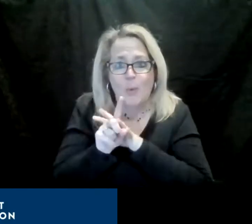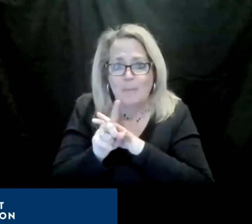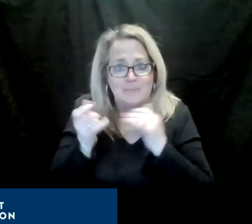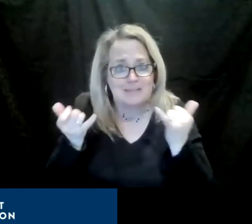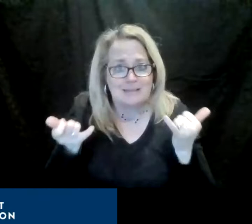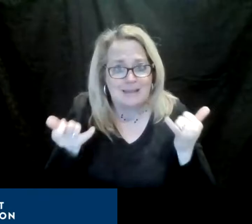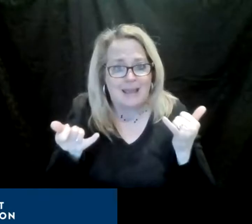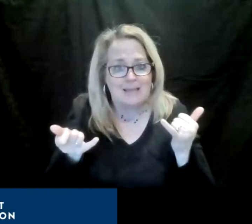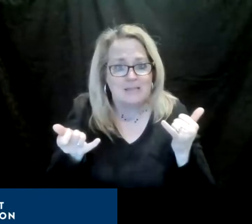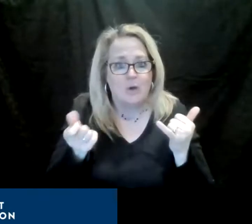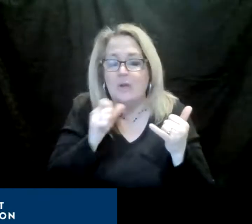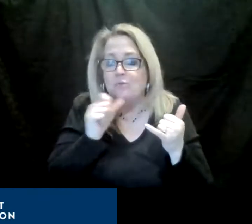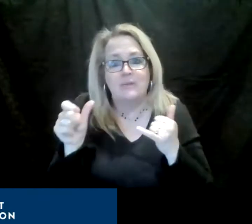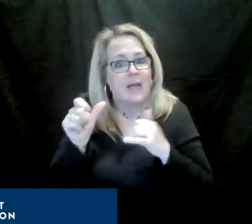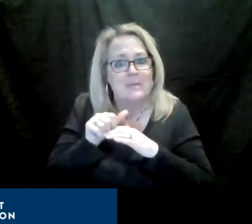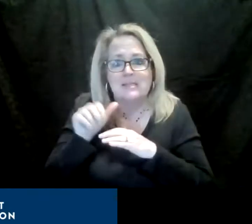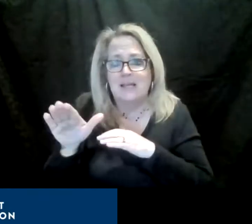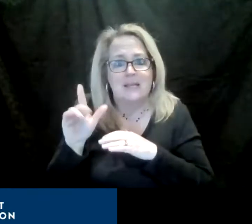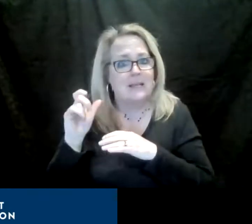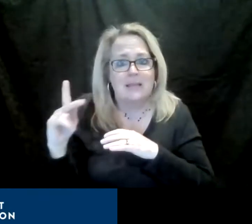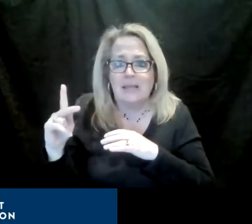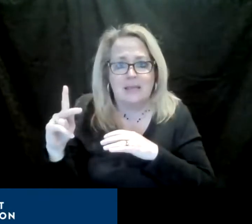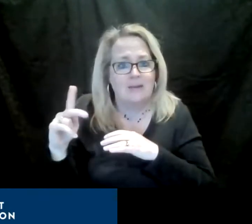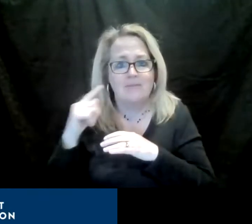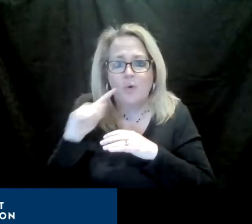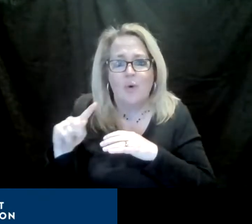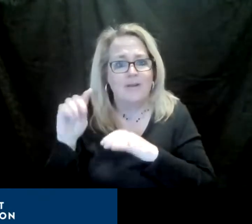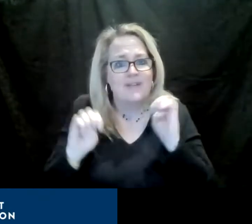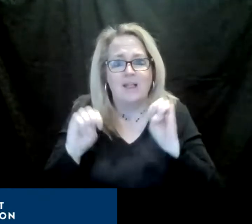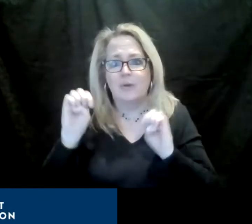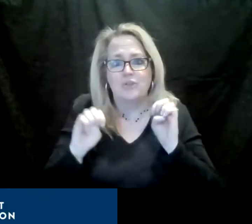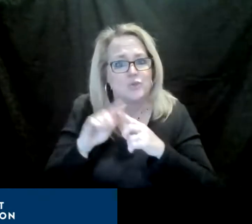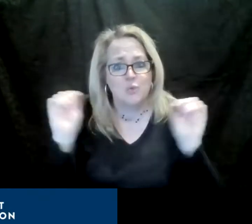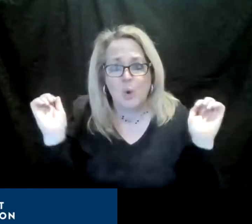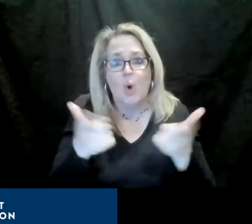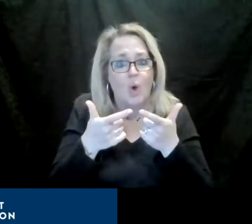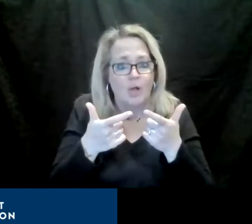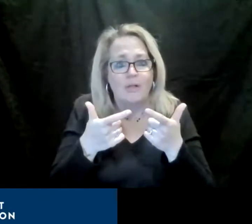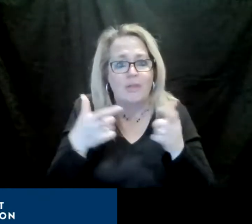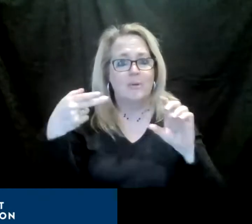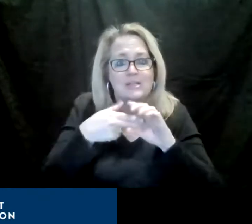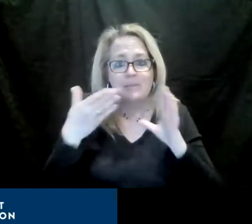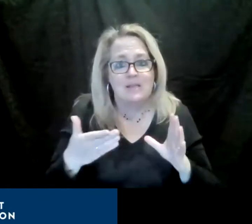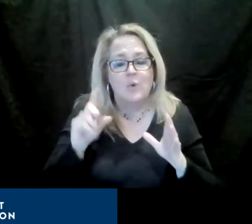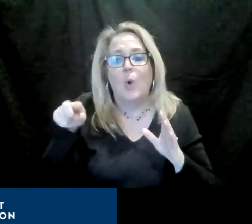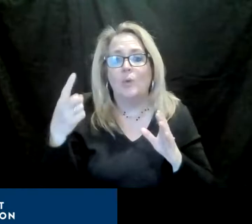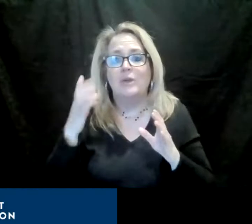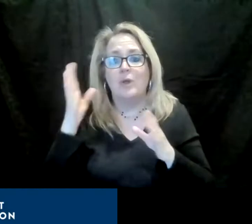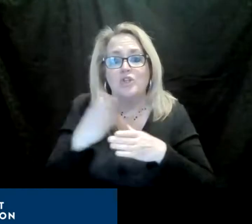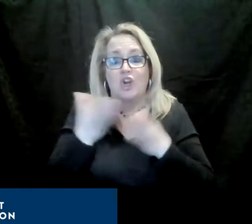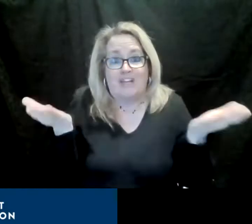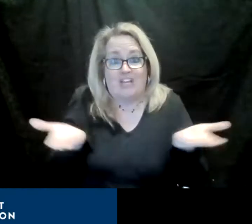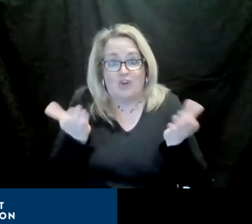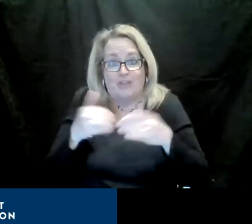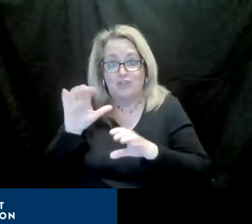so we will not be sending the link for the evaluation to all the participants. We're only going to share it here in the